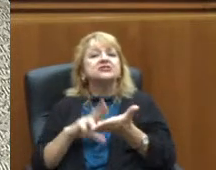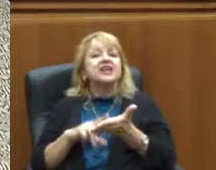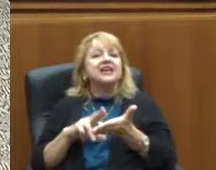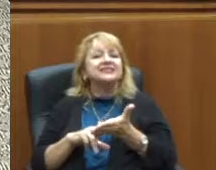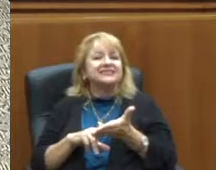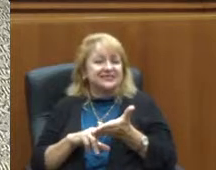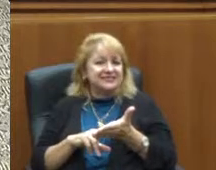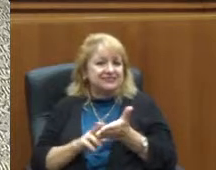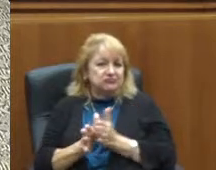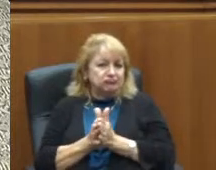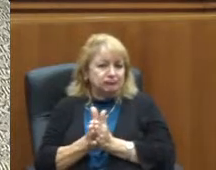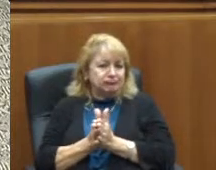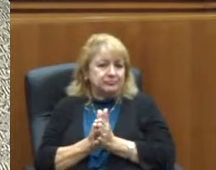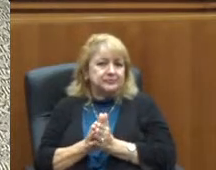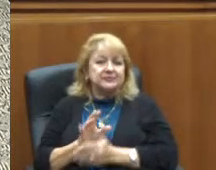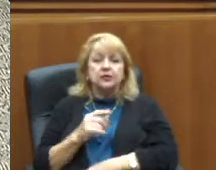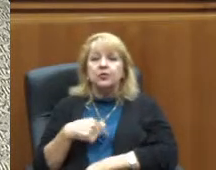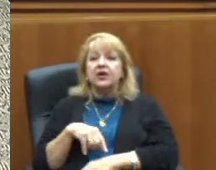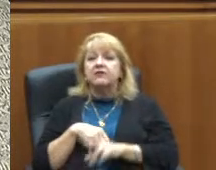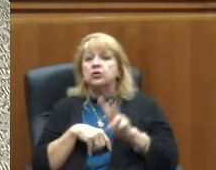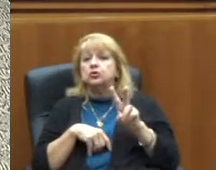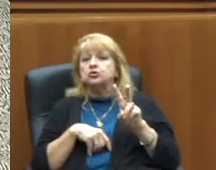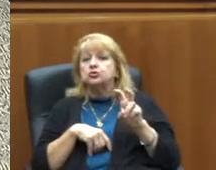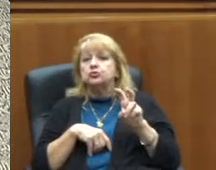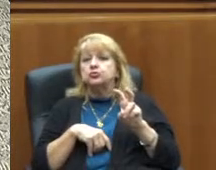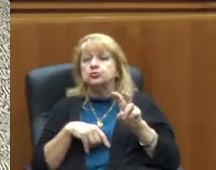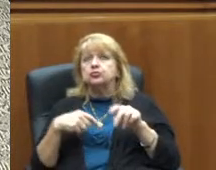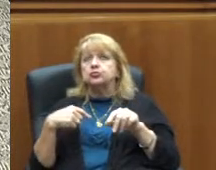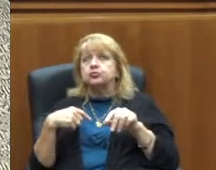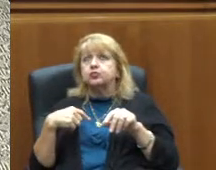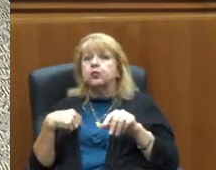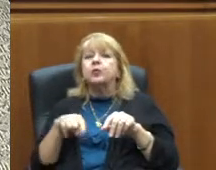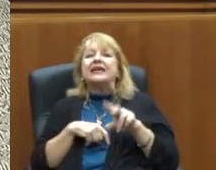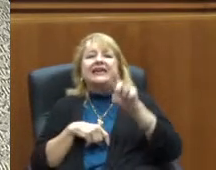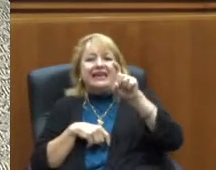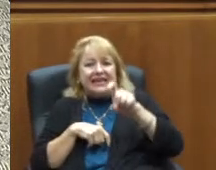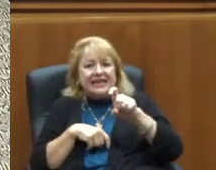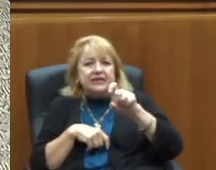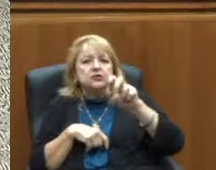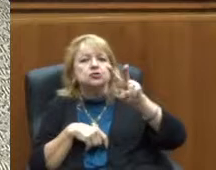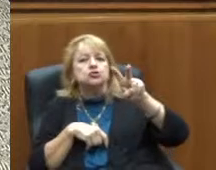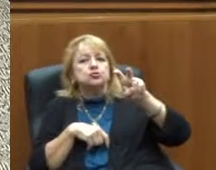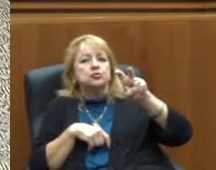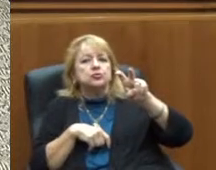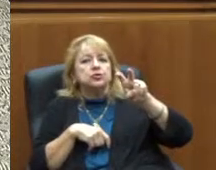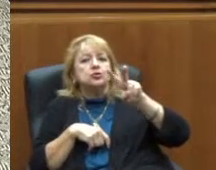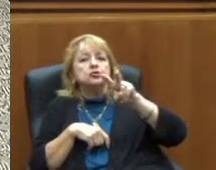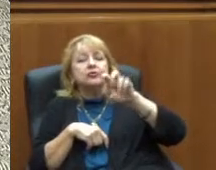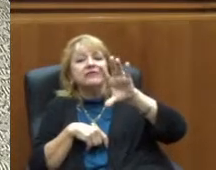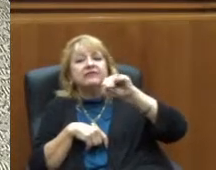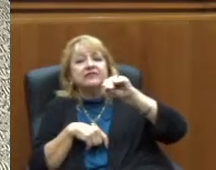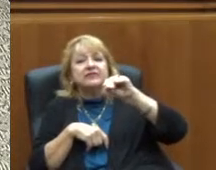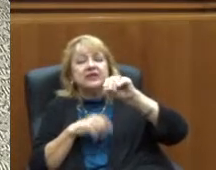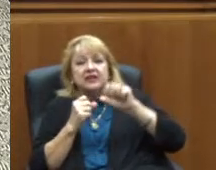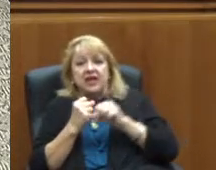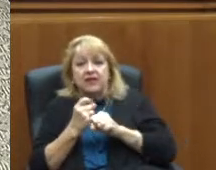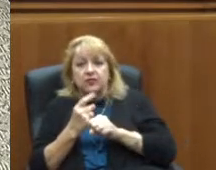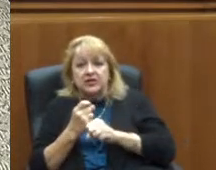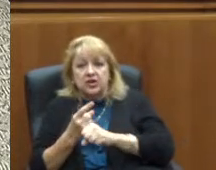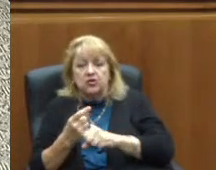hire between 200 and 250, we need at least 200 to 250 each year